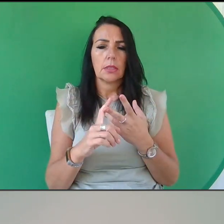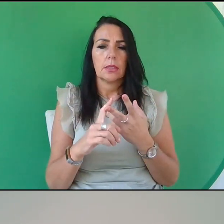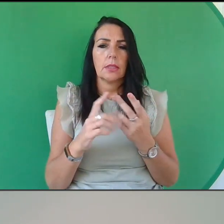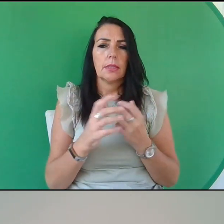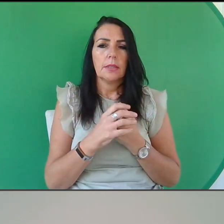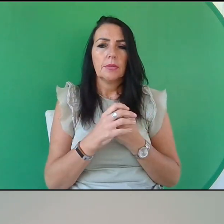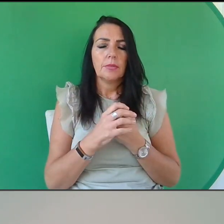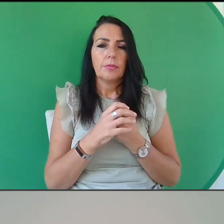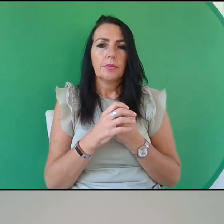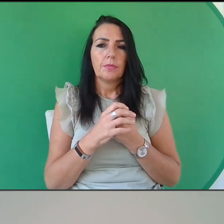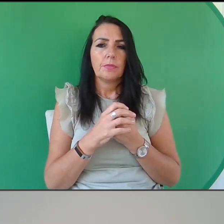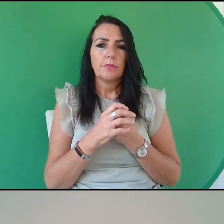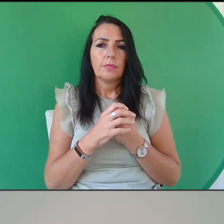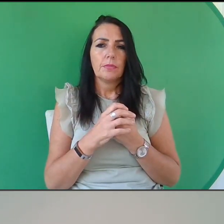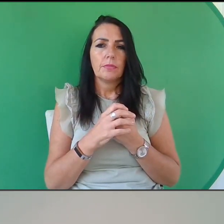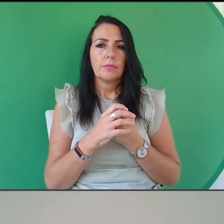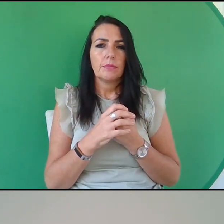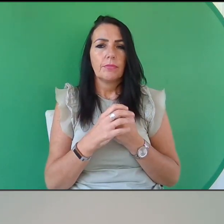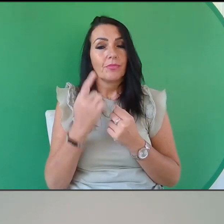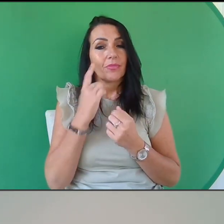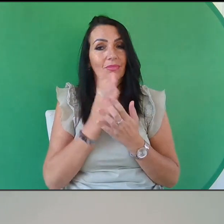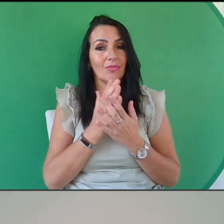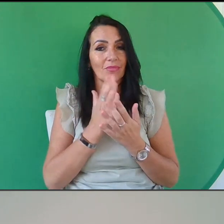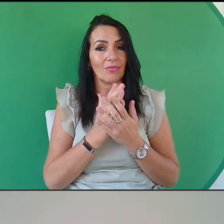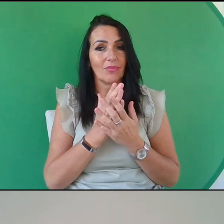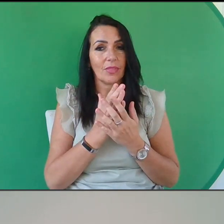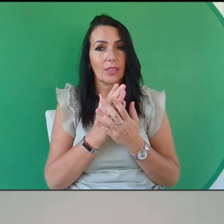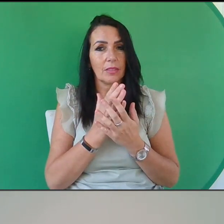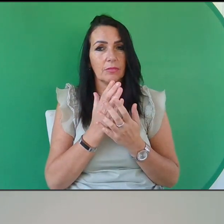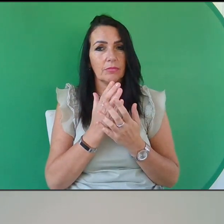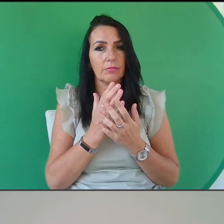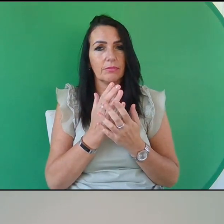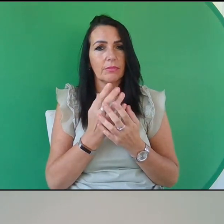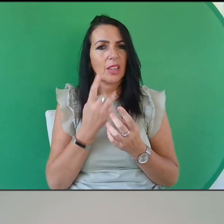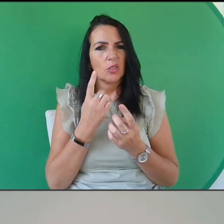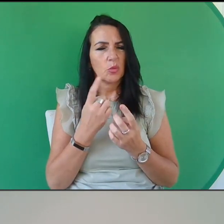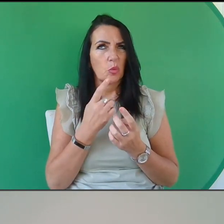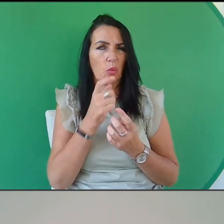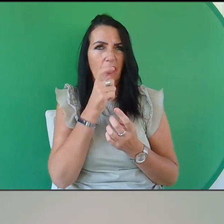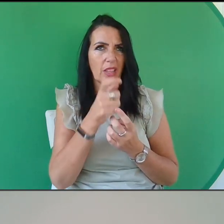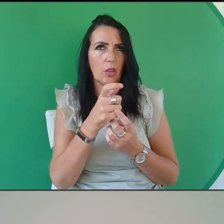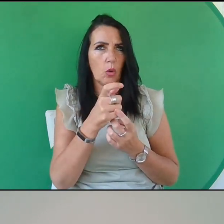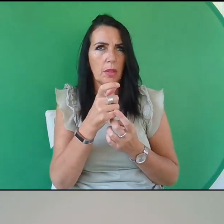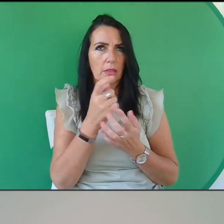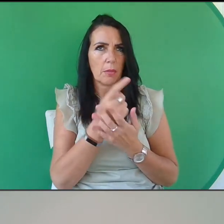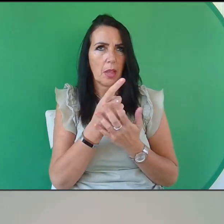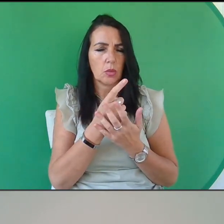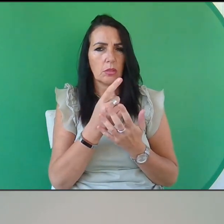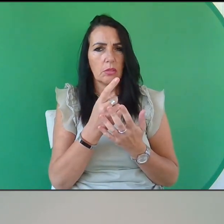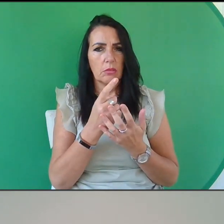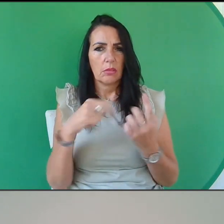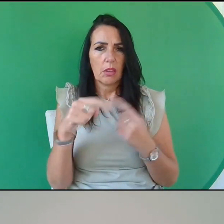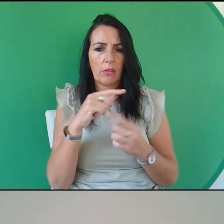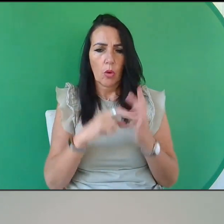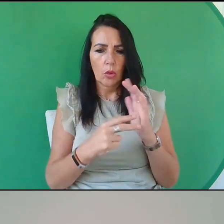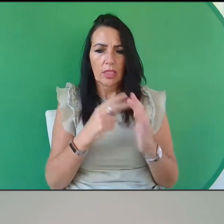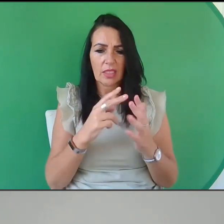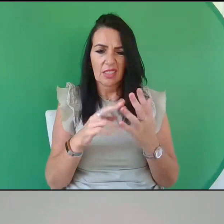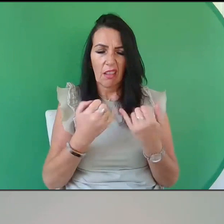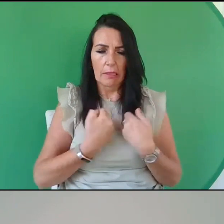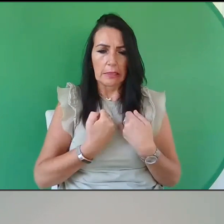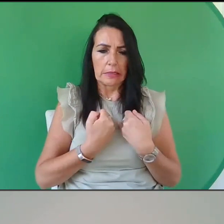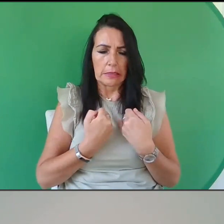But yeah, I think it is just I don't know if we can comment on whether our organisations are guilty